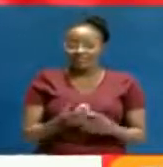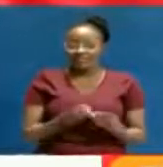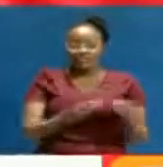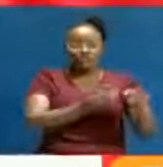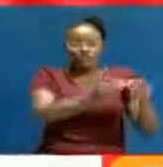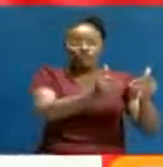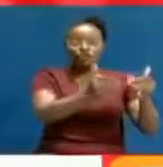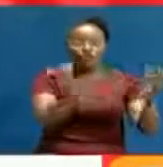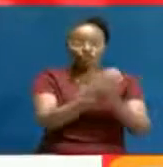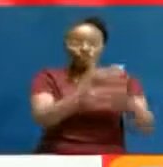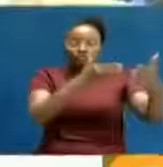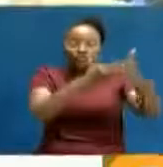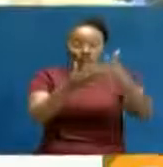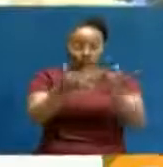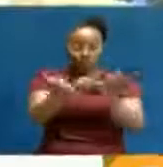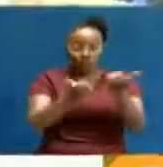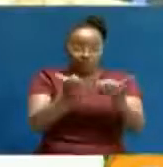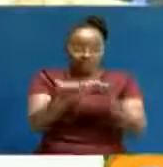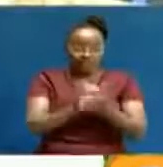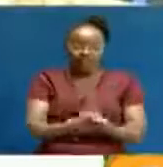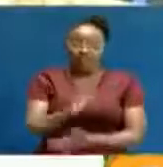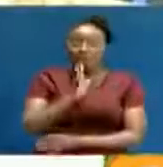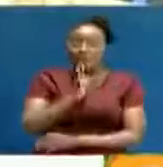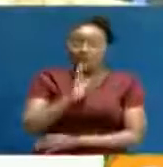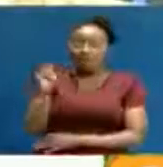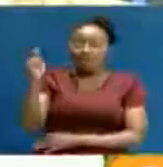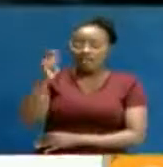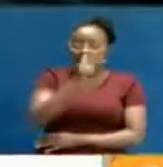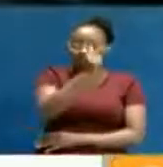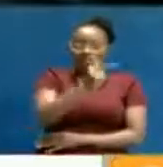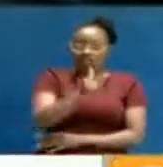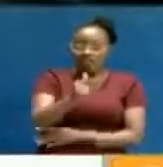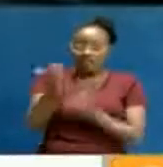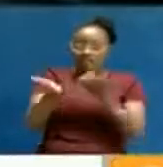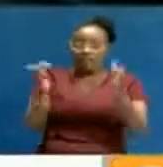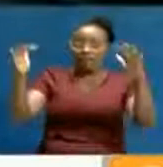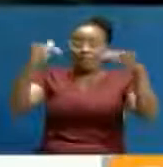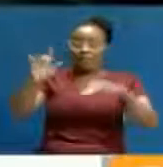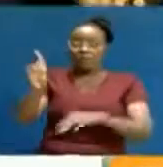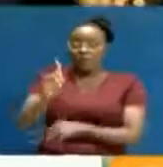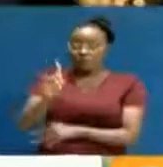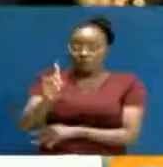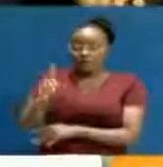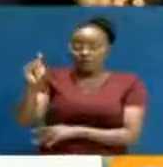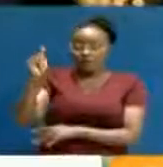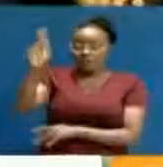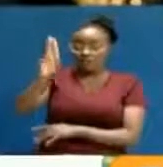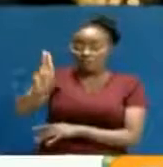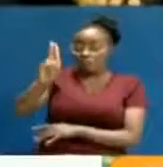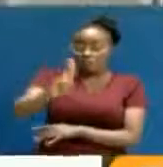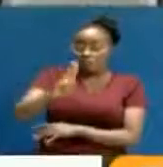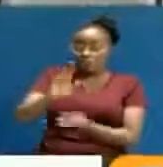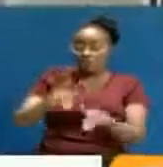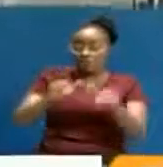Suluhu ya kuondosha vikwazo vya biashara. Speaking during the Kenya-Tanzania Business Forum in Nairobi, her host, President Uhuru Kenyatta,